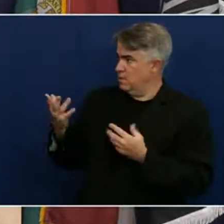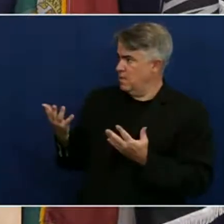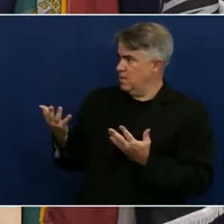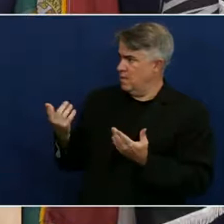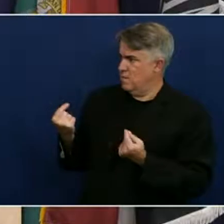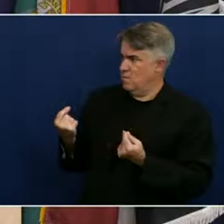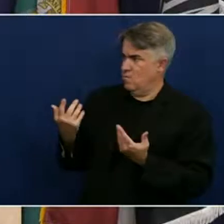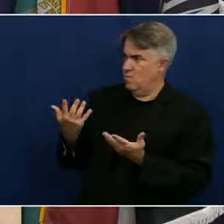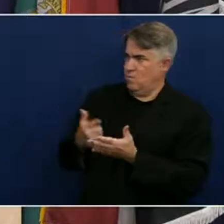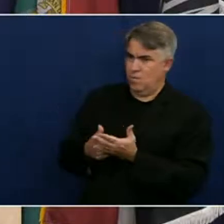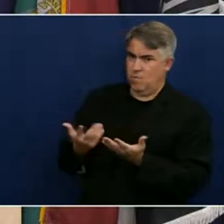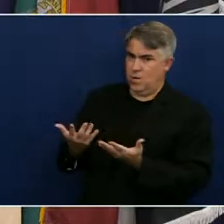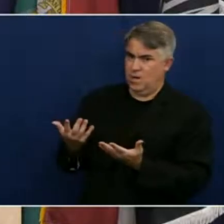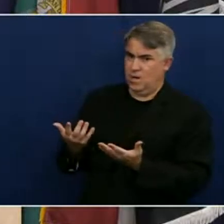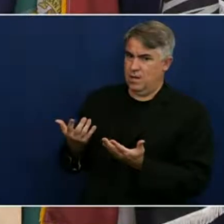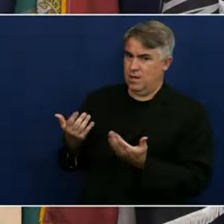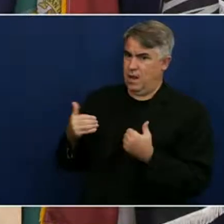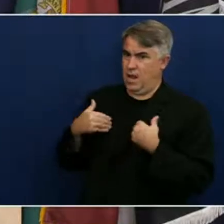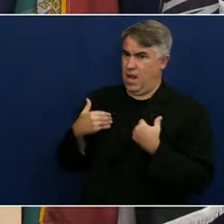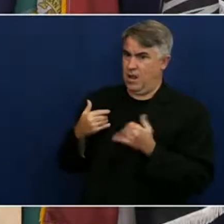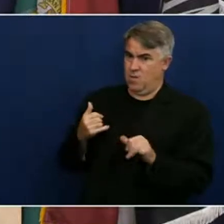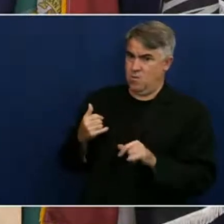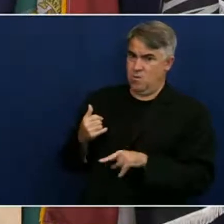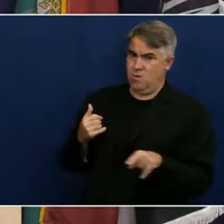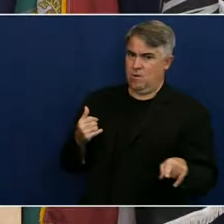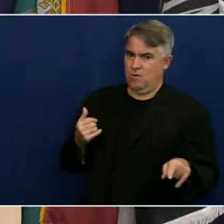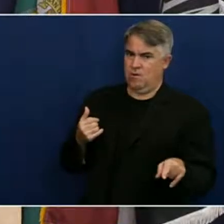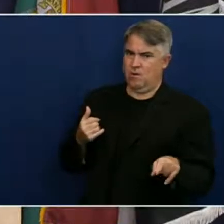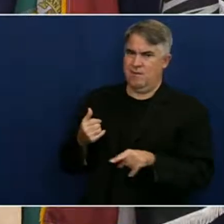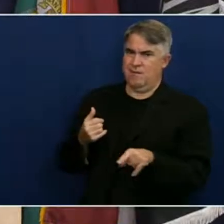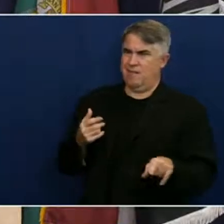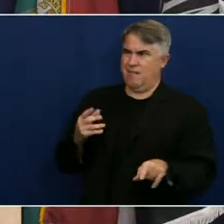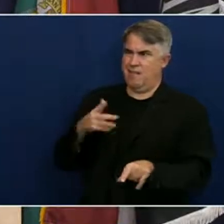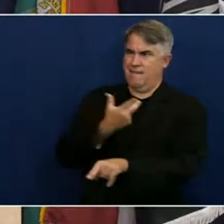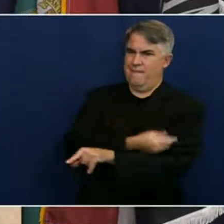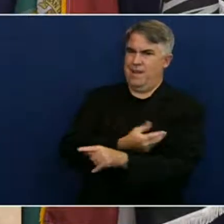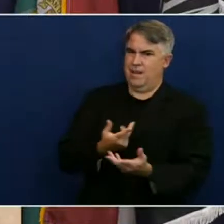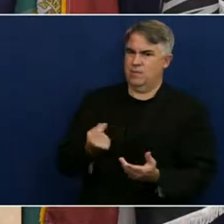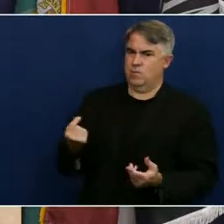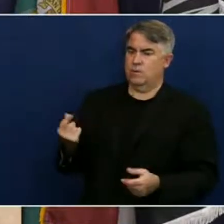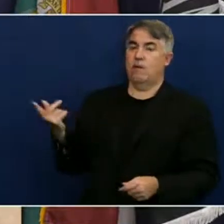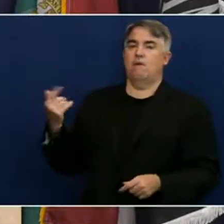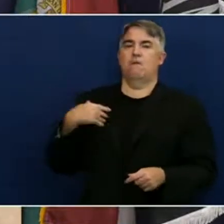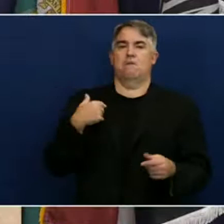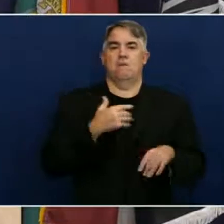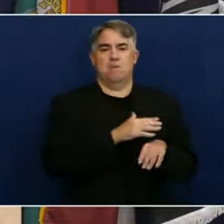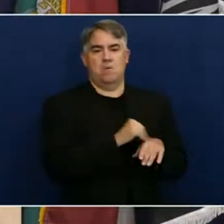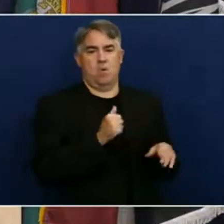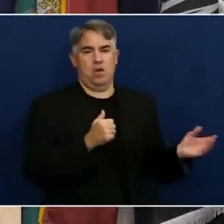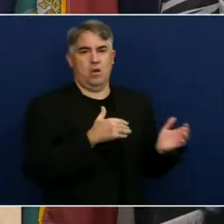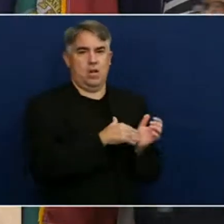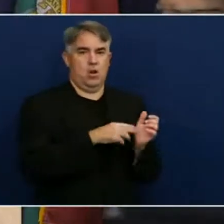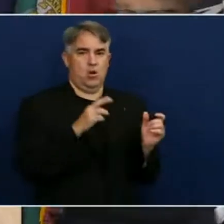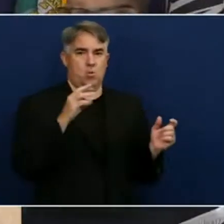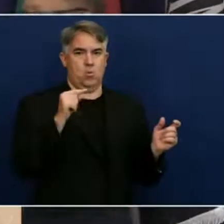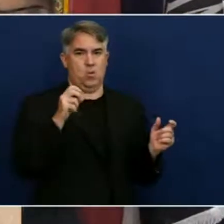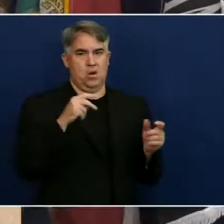of those kids, I assume, will still not be vaccinated as of that moment. Will Dr. Wooten address